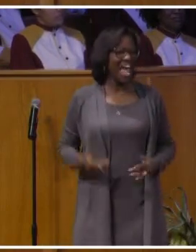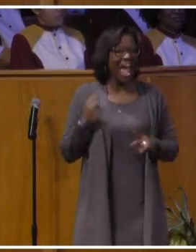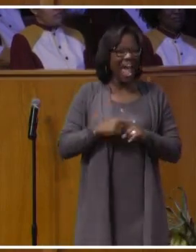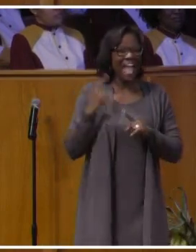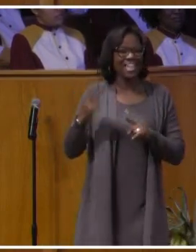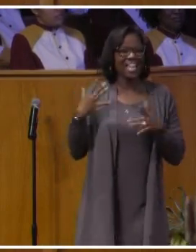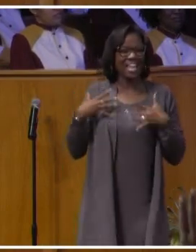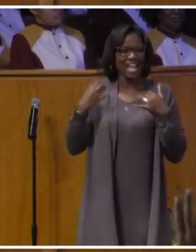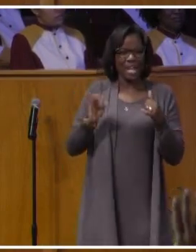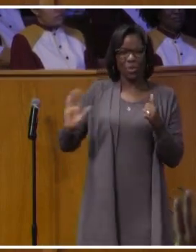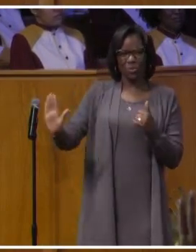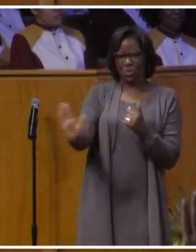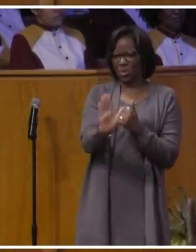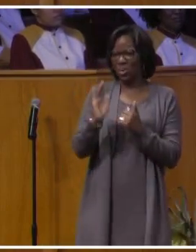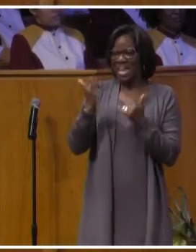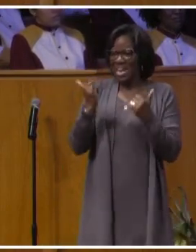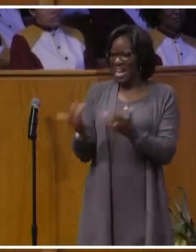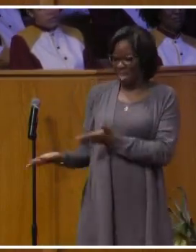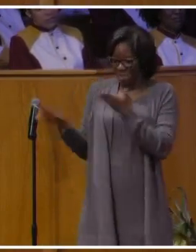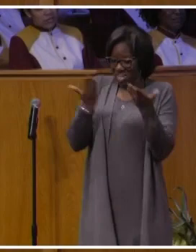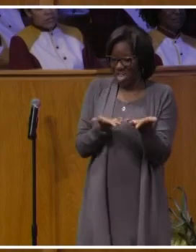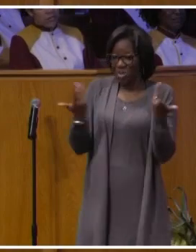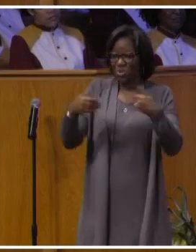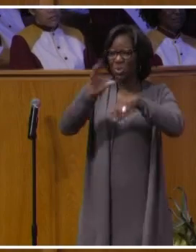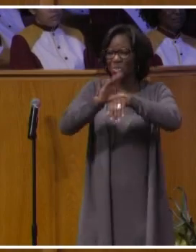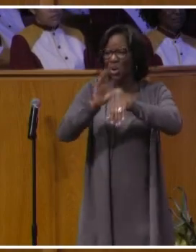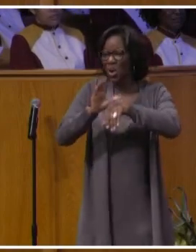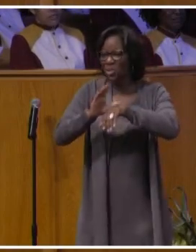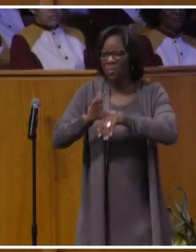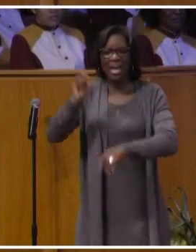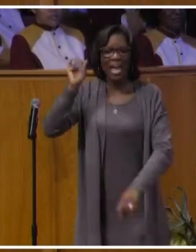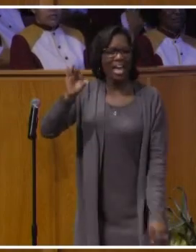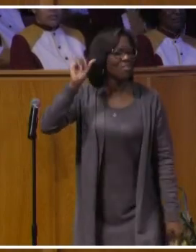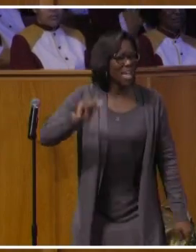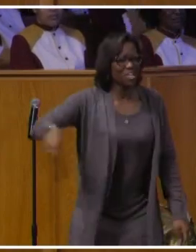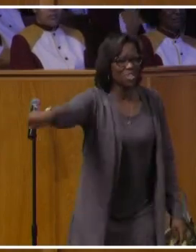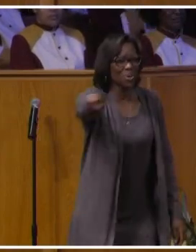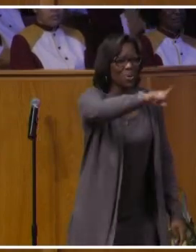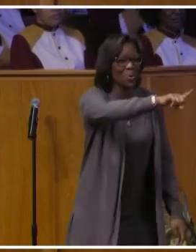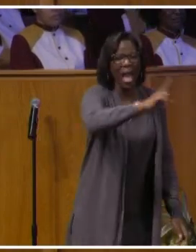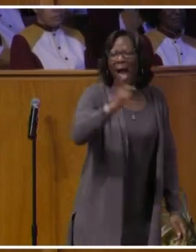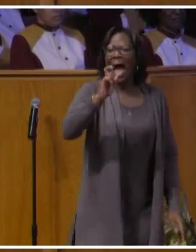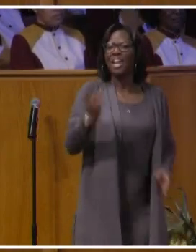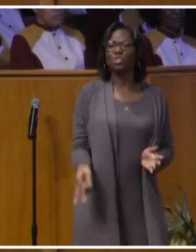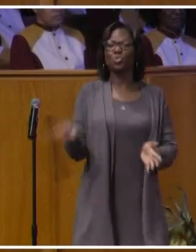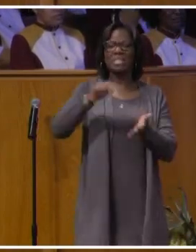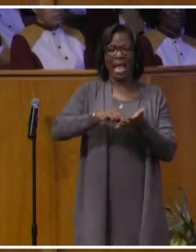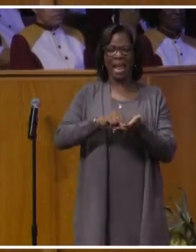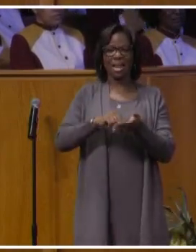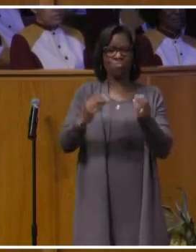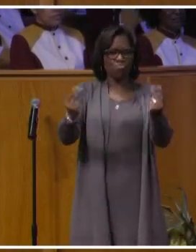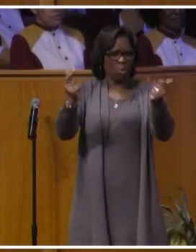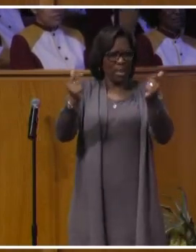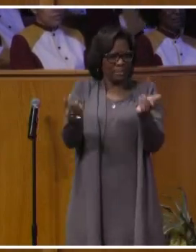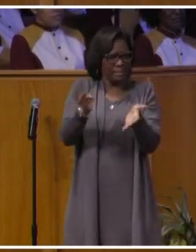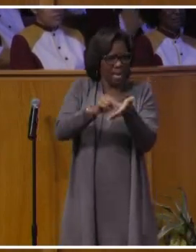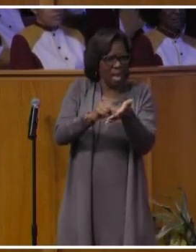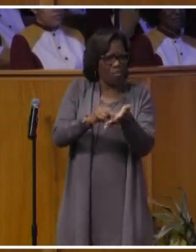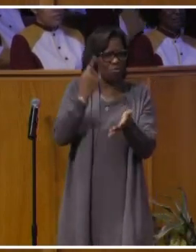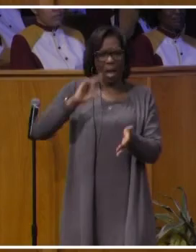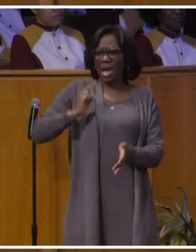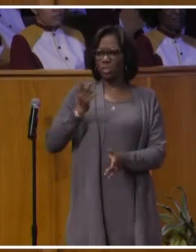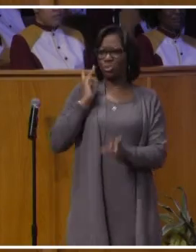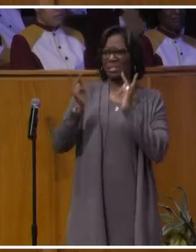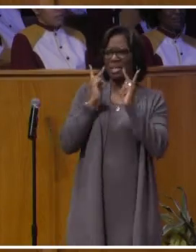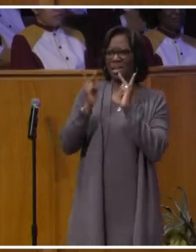brought you back to the house of God. If that's you, I need you to stand real quick. And I